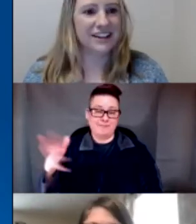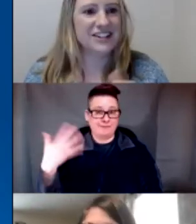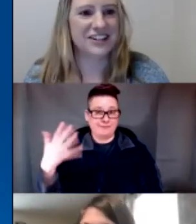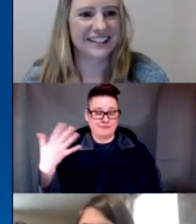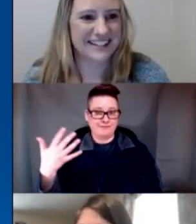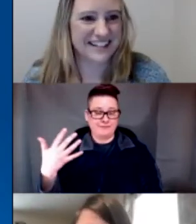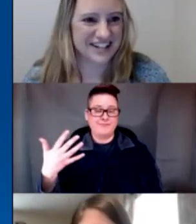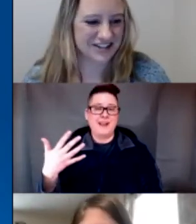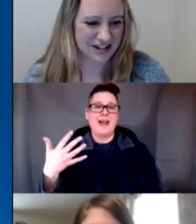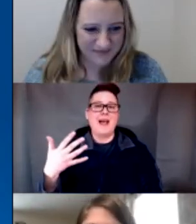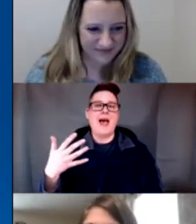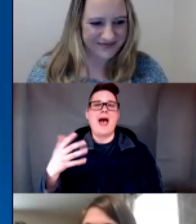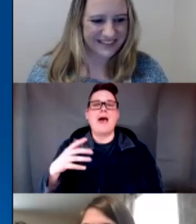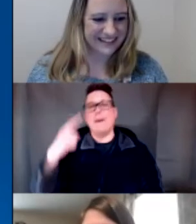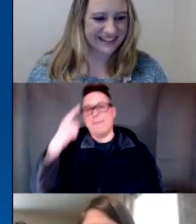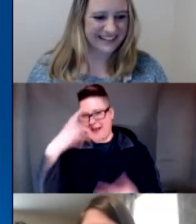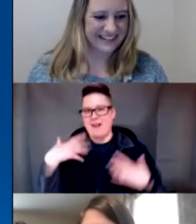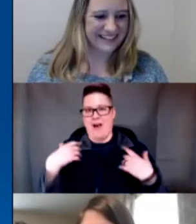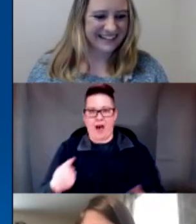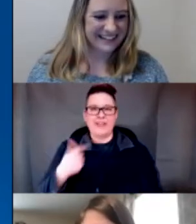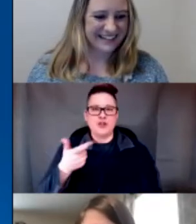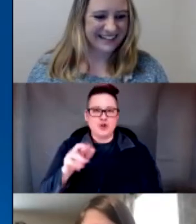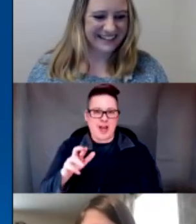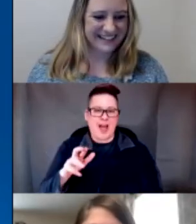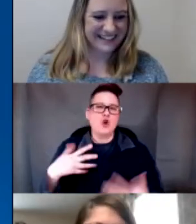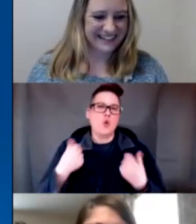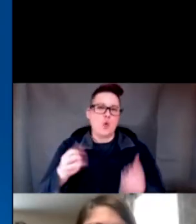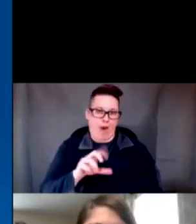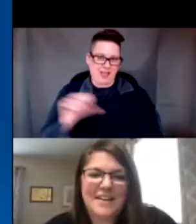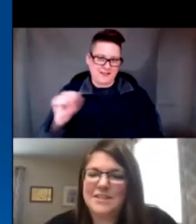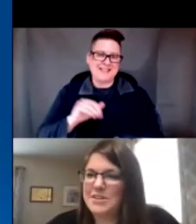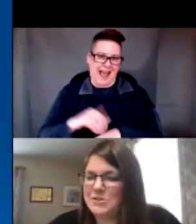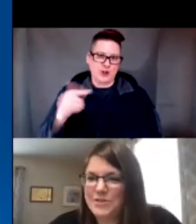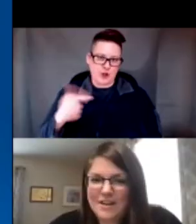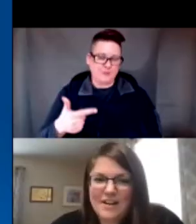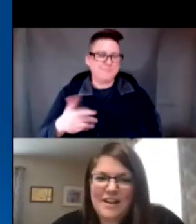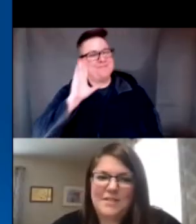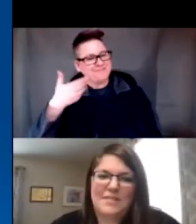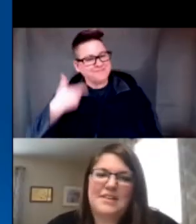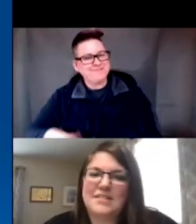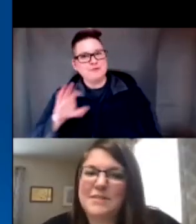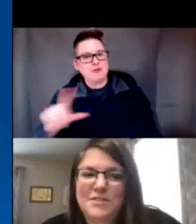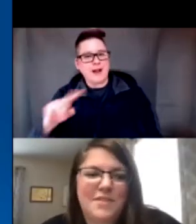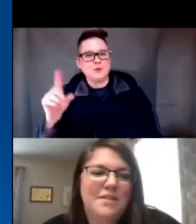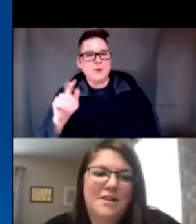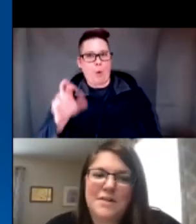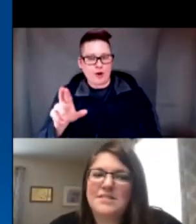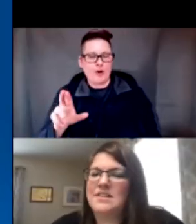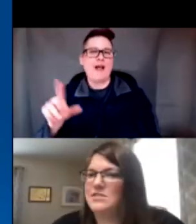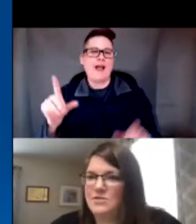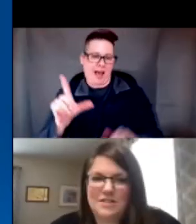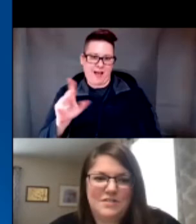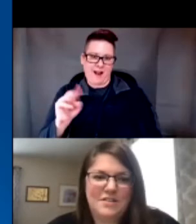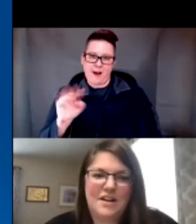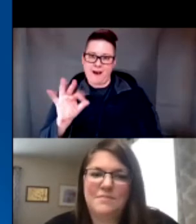Mental Health and Yes. Gender Wellness at GOG. Yes. Hi. Thank you, Eileen. Yes, I'm Rachel Zoller. I'm a licensed marriage and family therapist